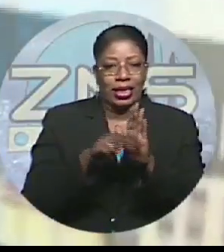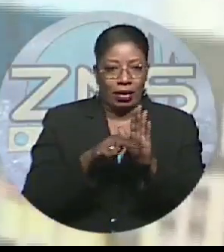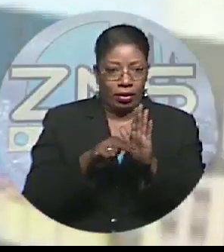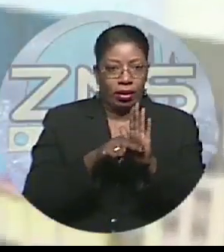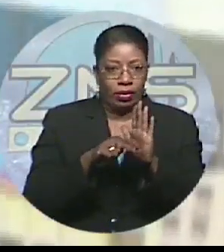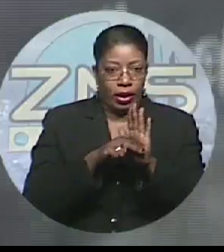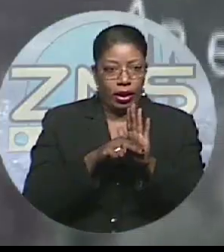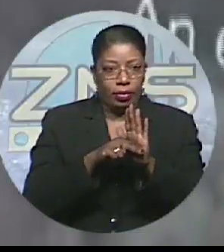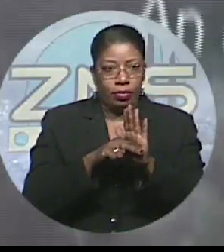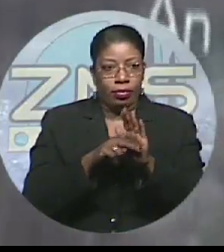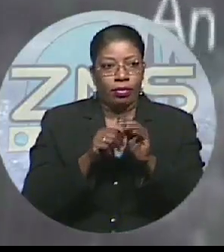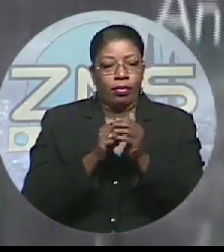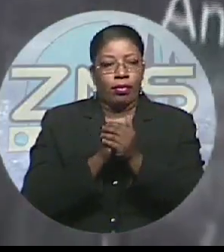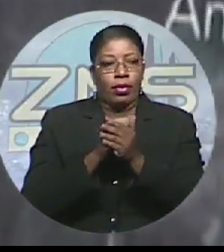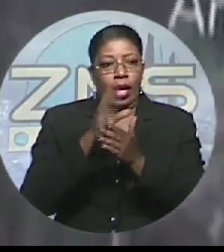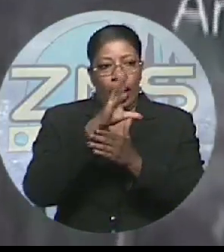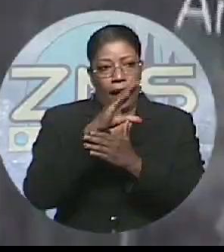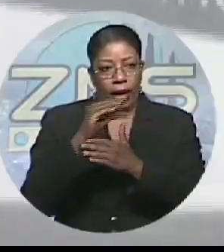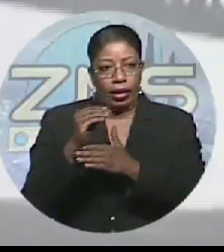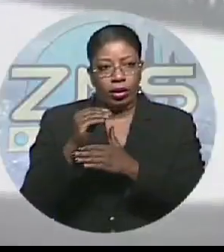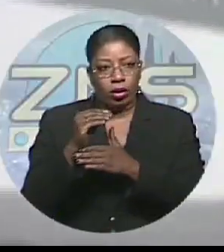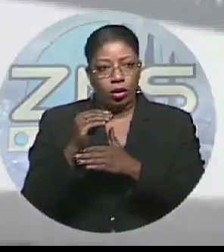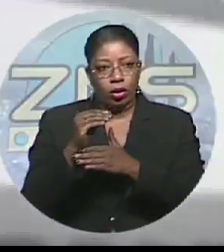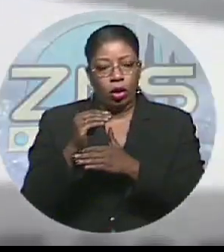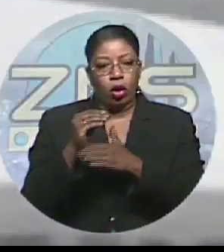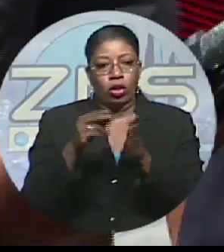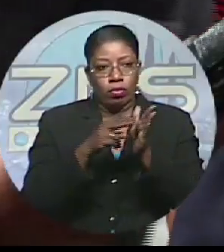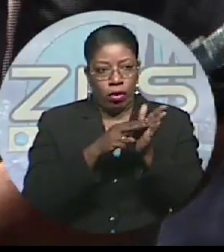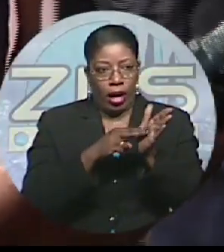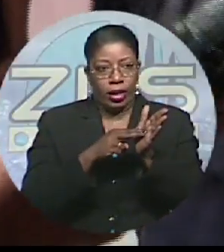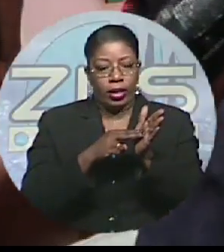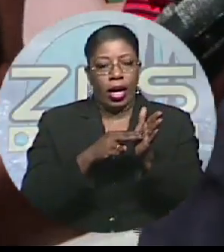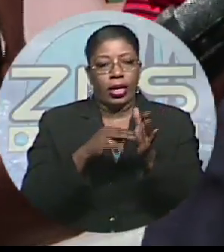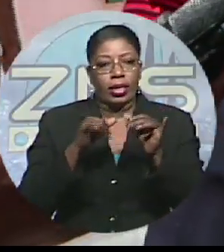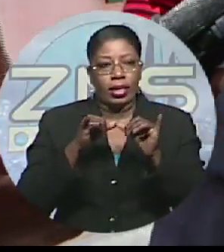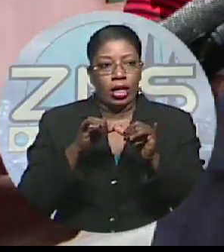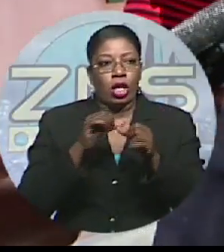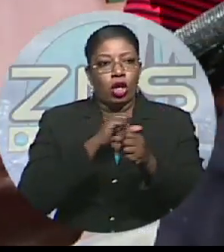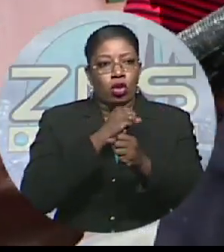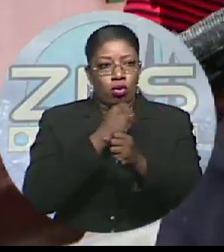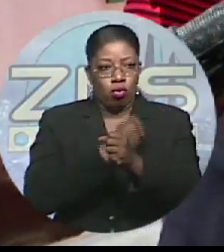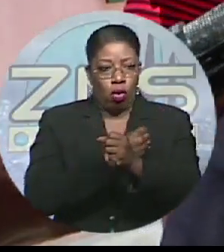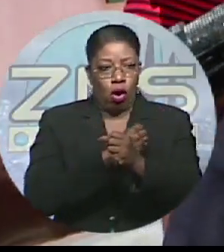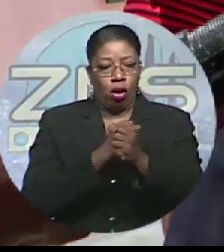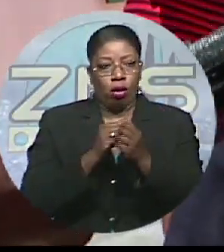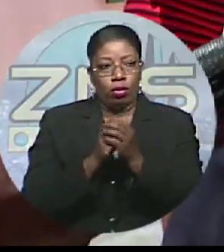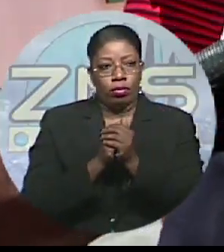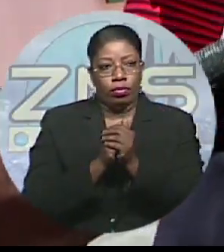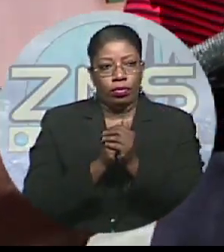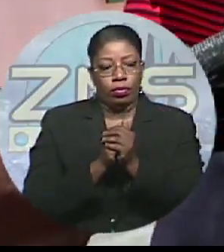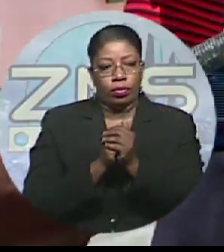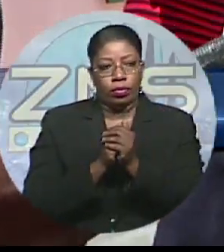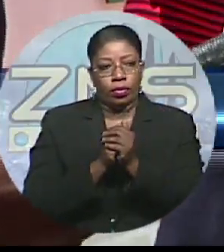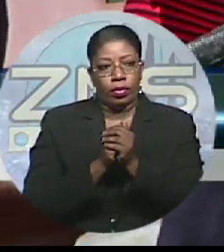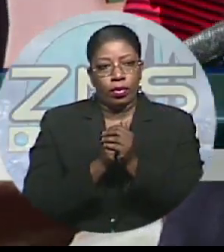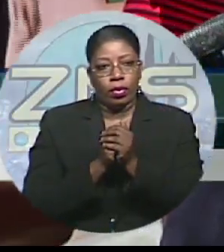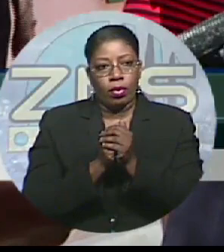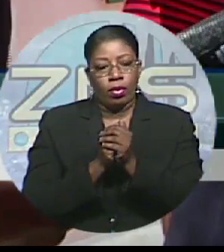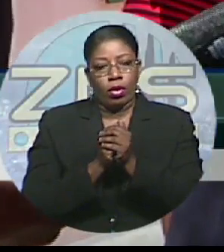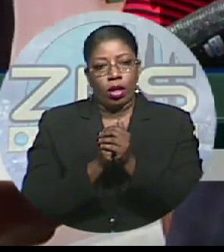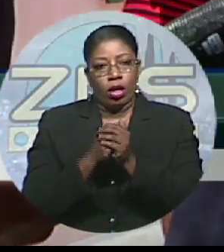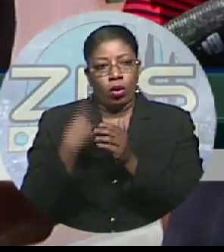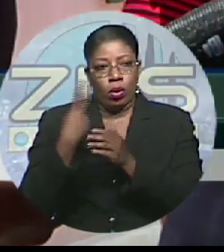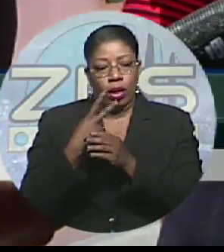that the brands Hyatt, Rosewood, and SLS are still holding strong. They're still flying their flags at this moment, and we are